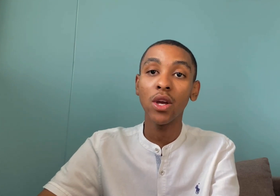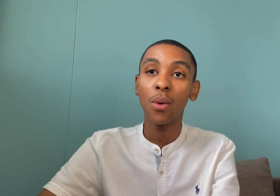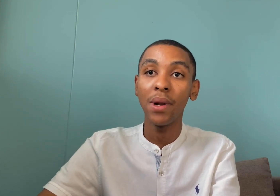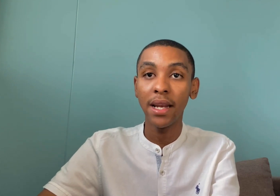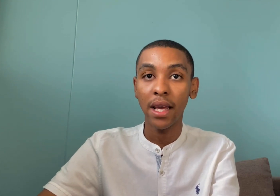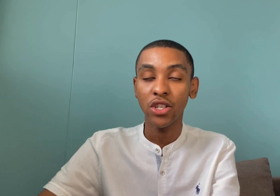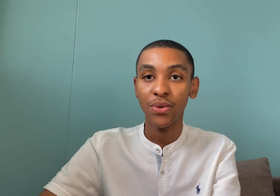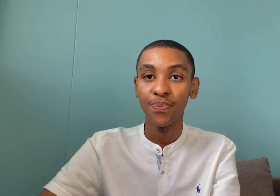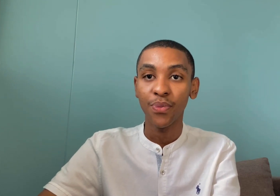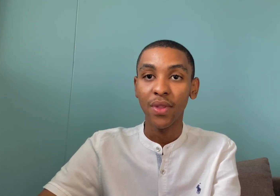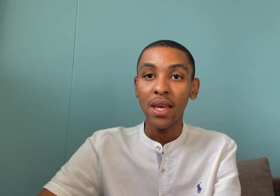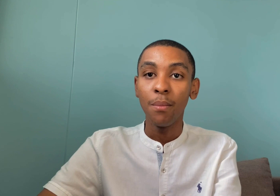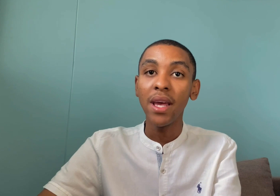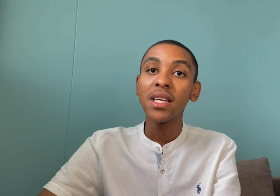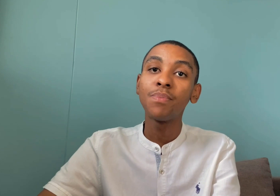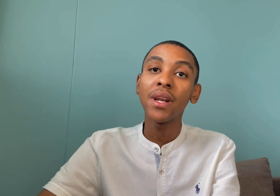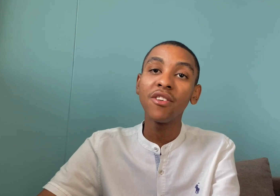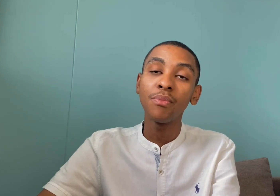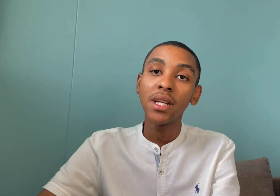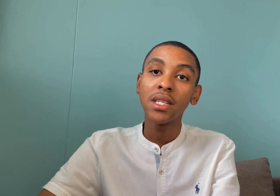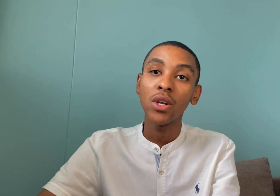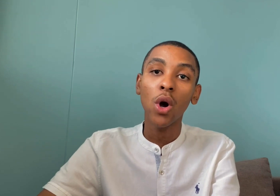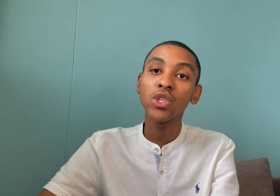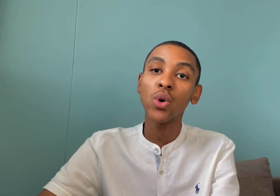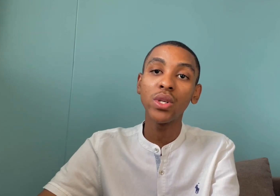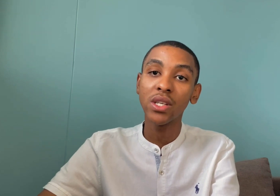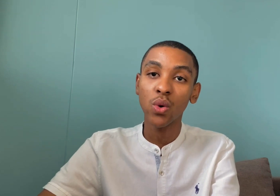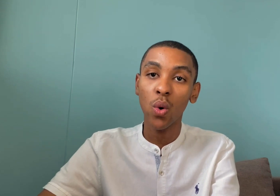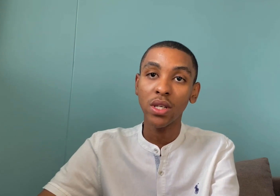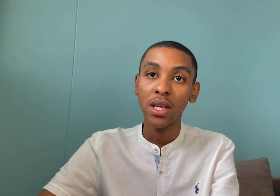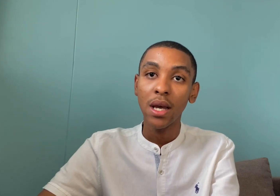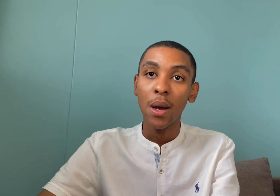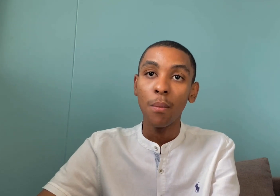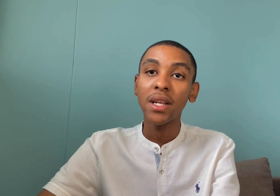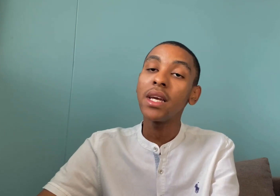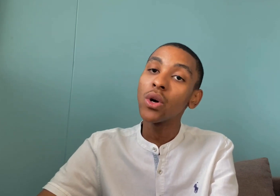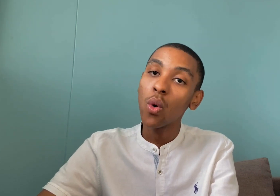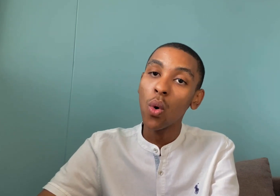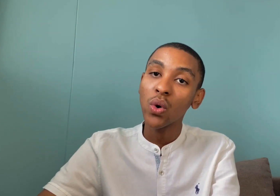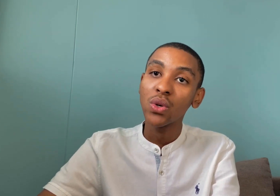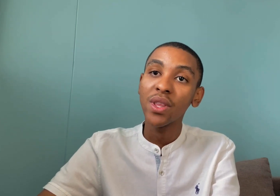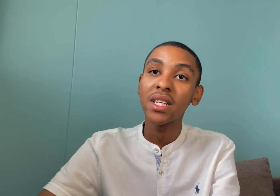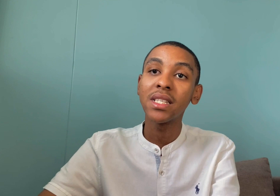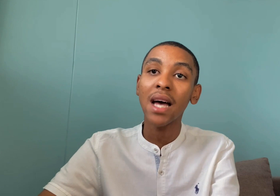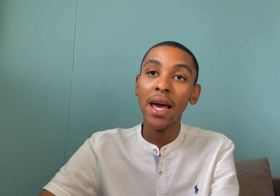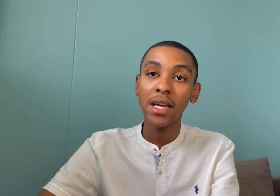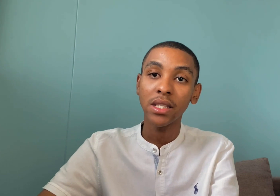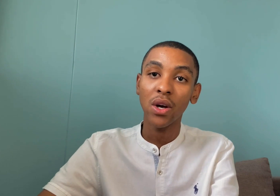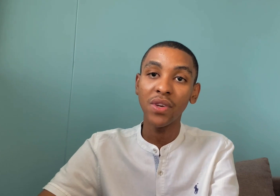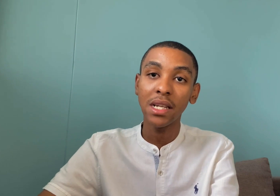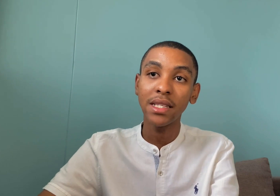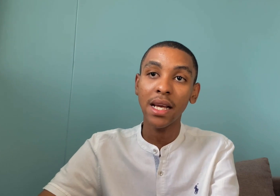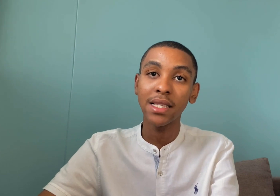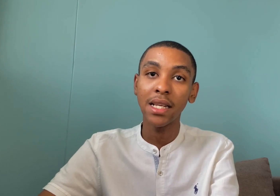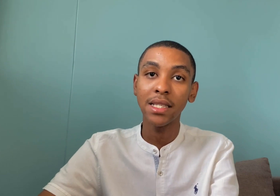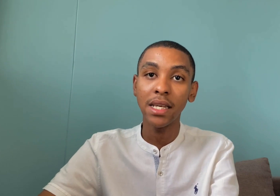entire Geingob lineage. May this bereavement not sow discord, but in accord with the desires